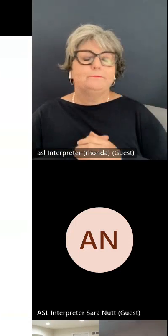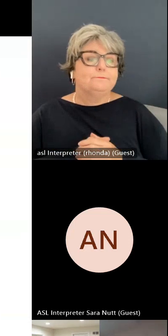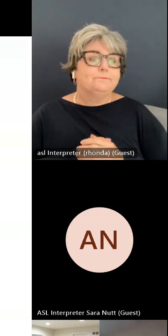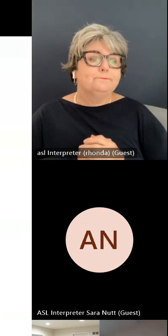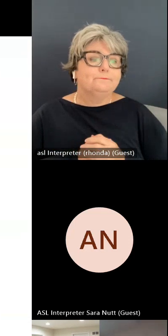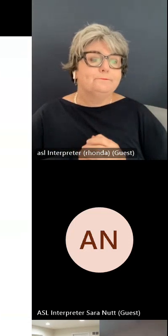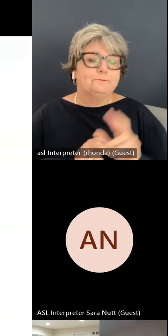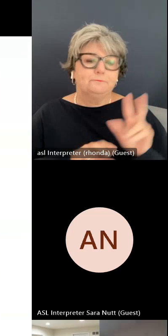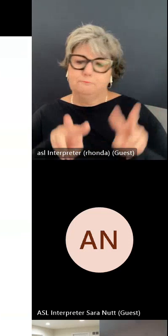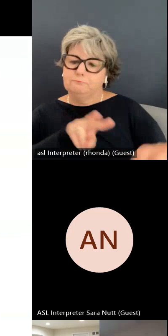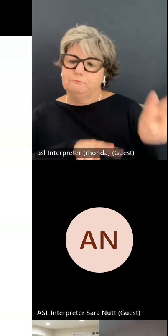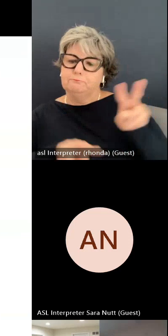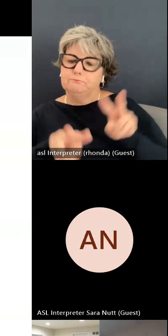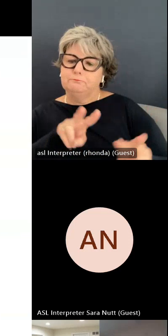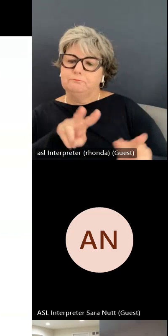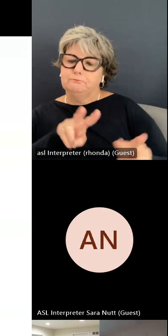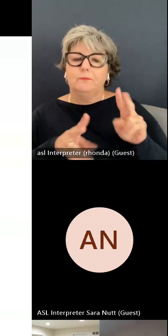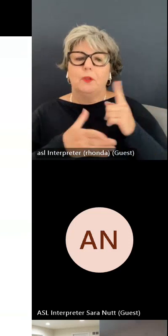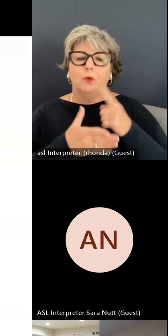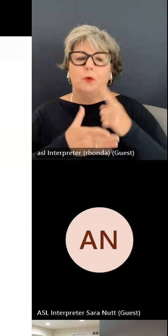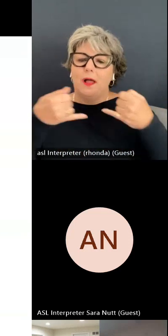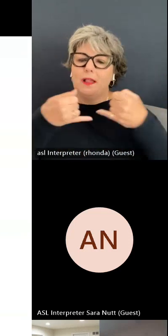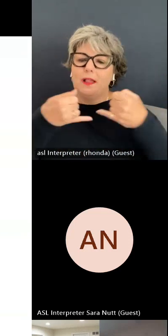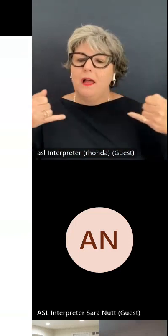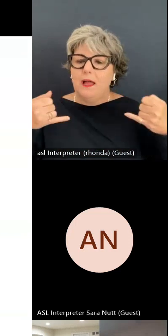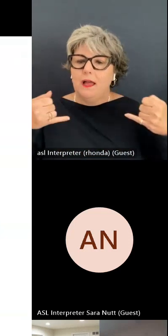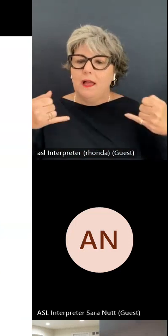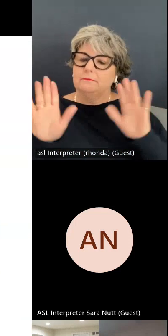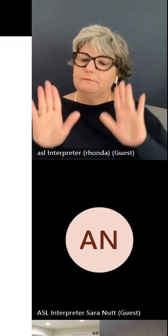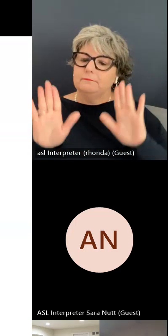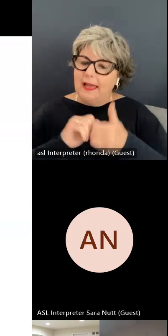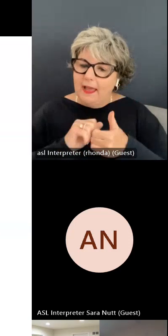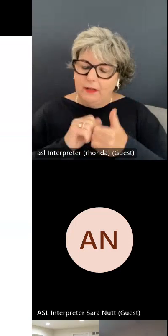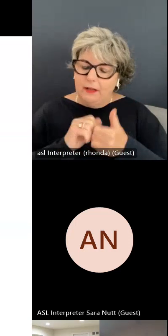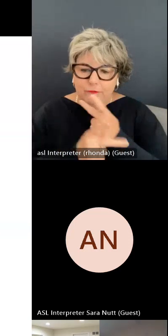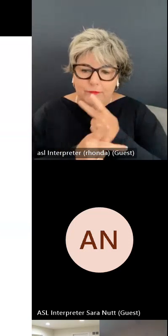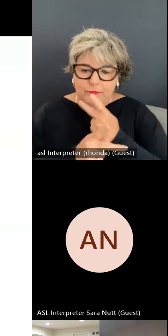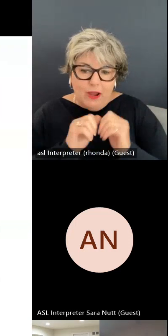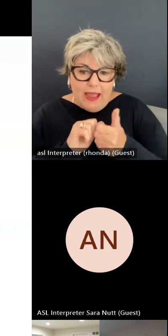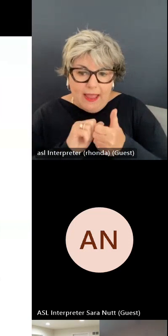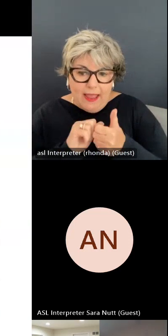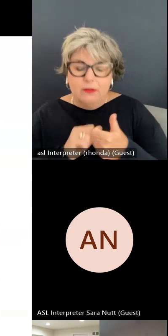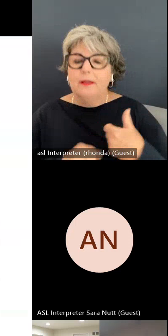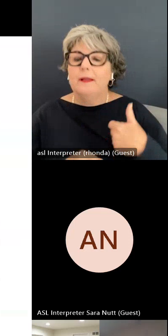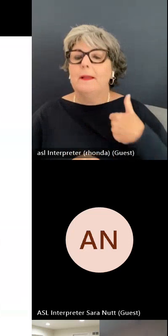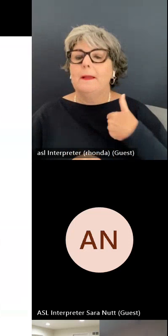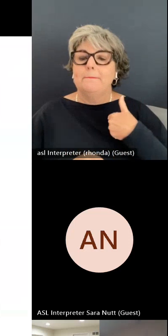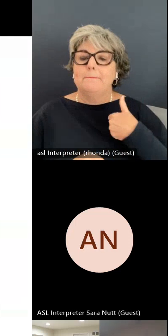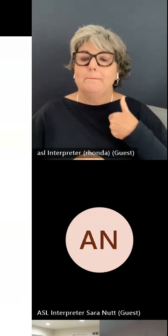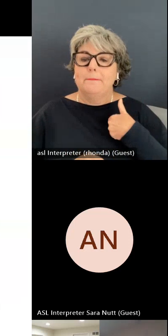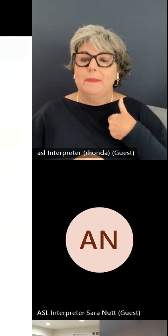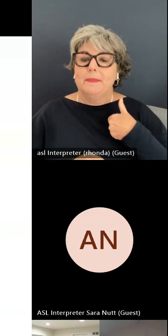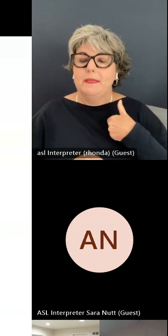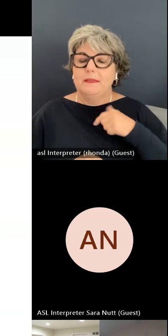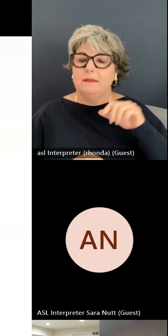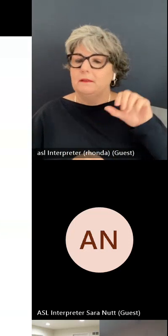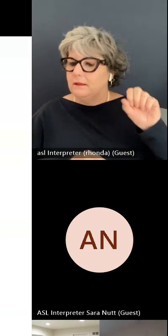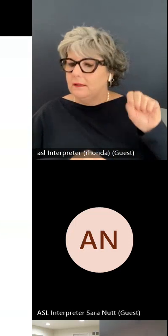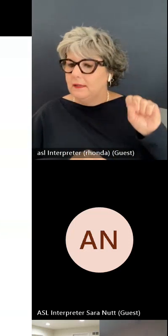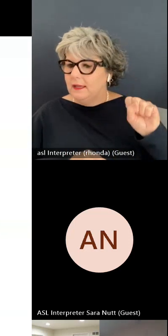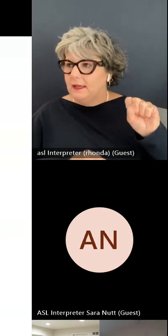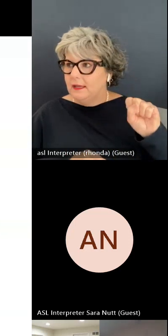Take a minute here to think about what are the lines. Now, how would you do this? The way I would do this is I would be whipping out my